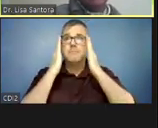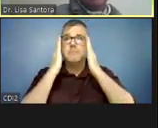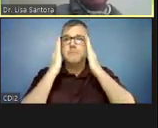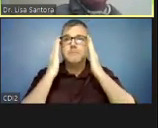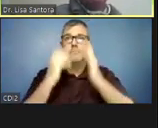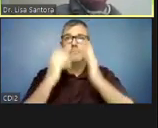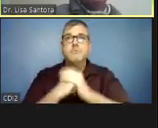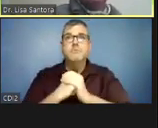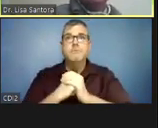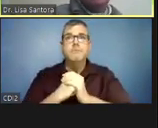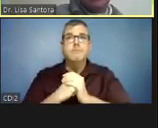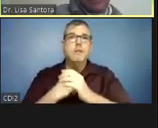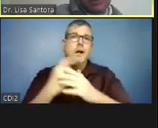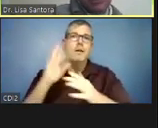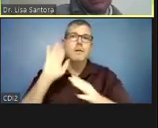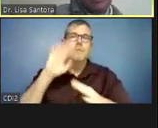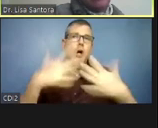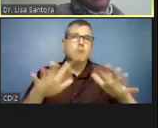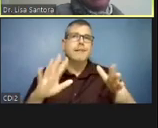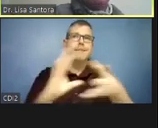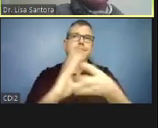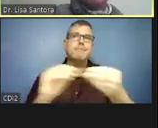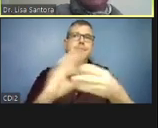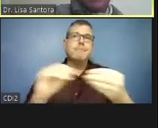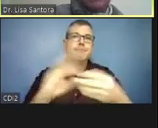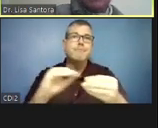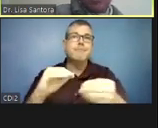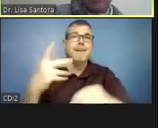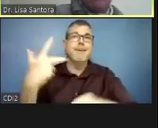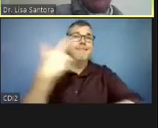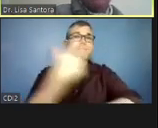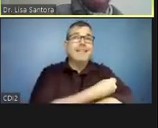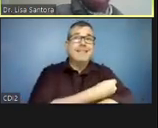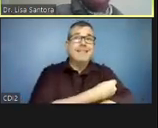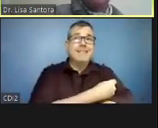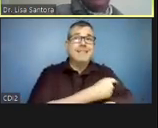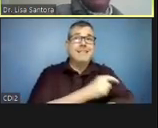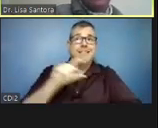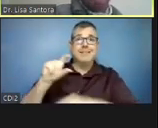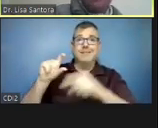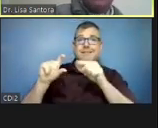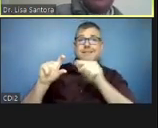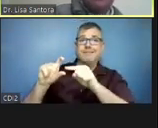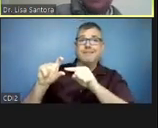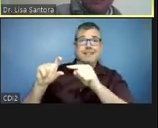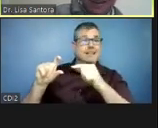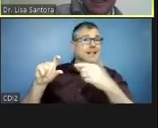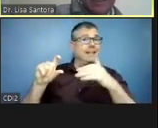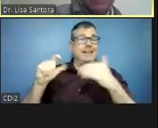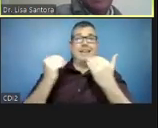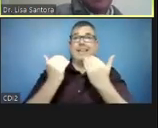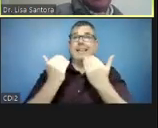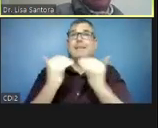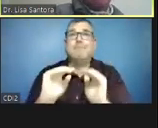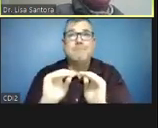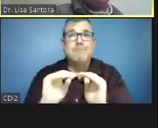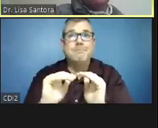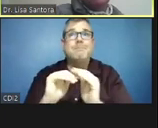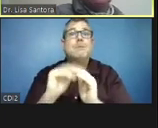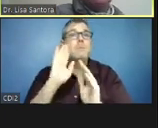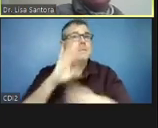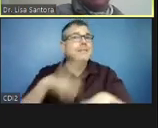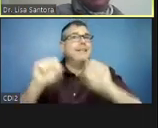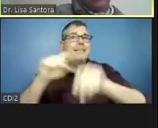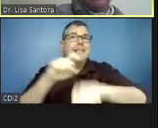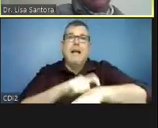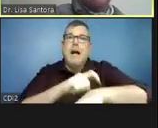supply. We need to be patient. It's going to take us time. We want everyone to get vaccinated, but we